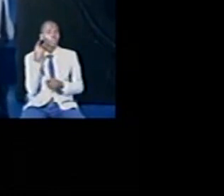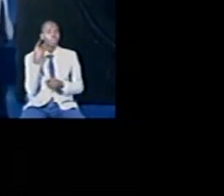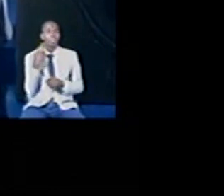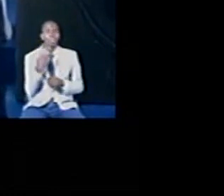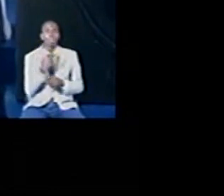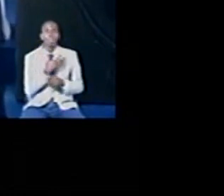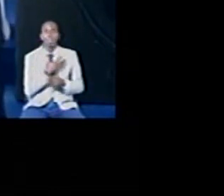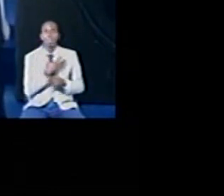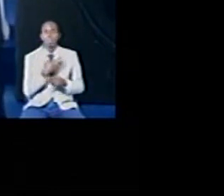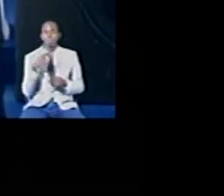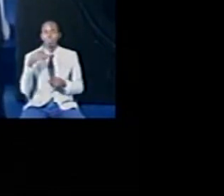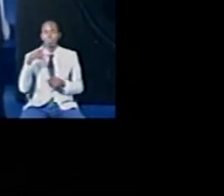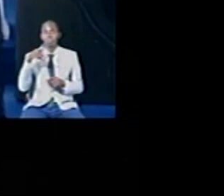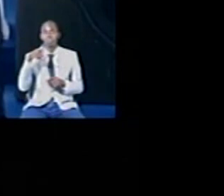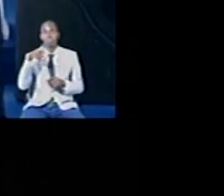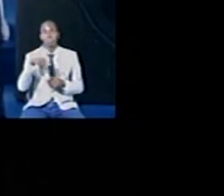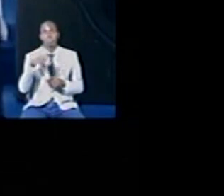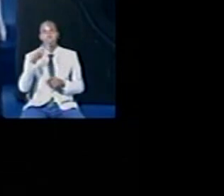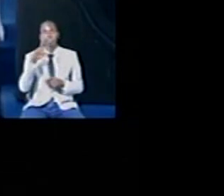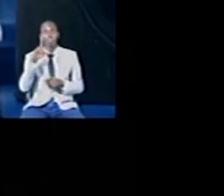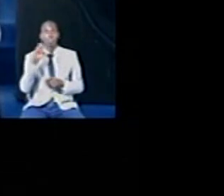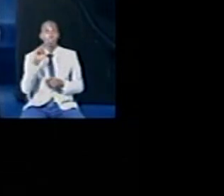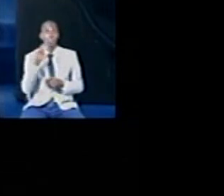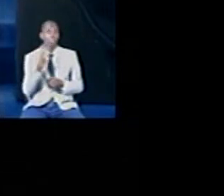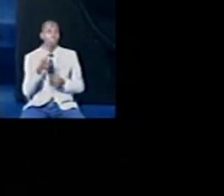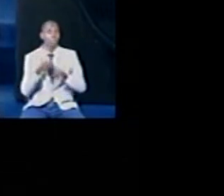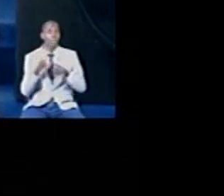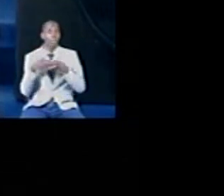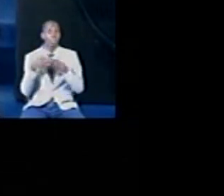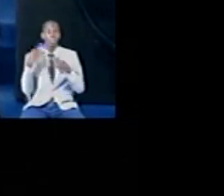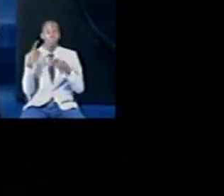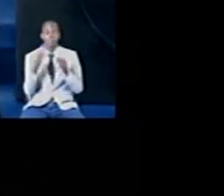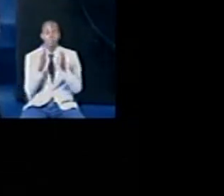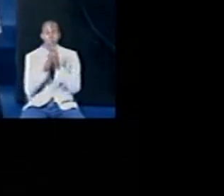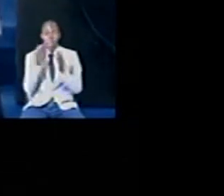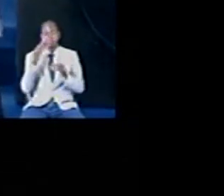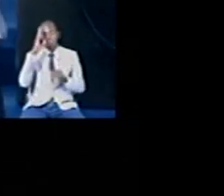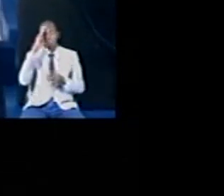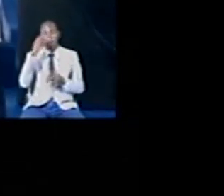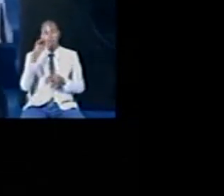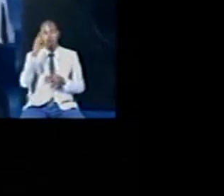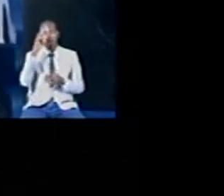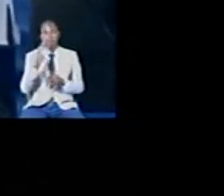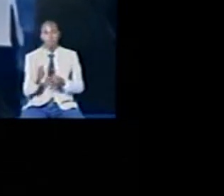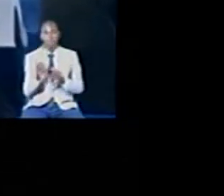God, everything stopped. Let's hear from her.